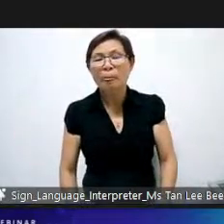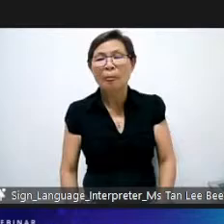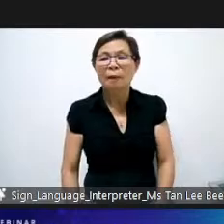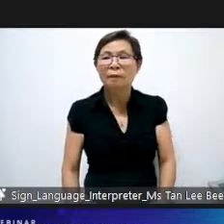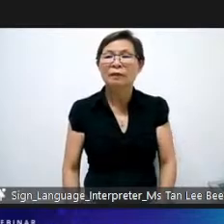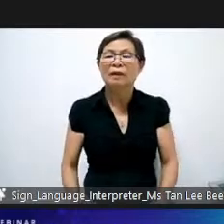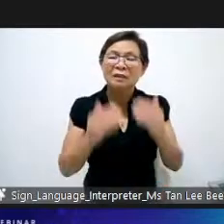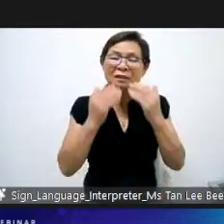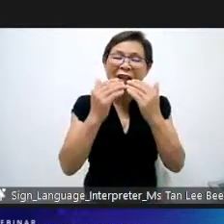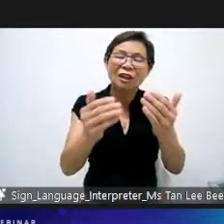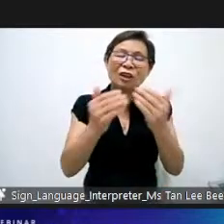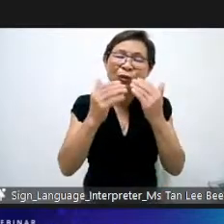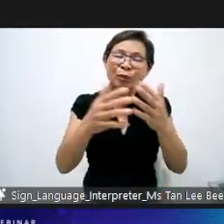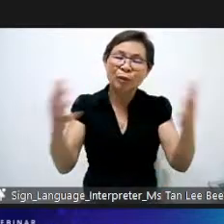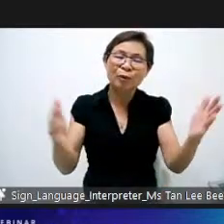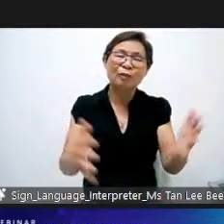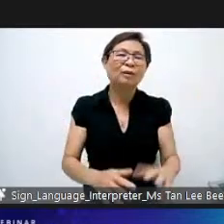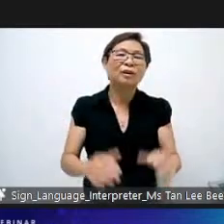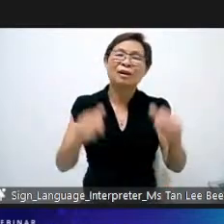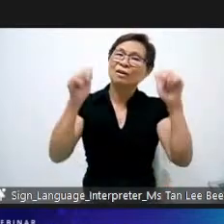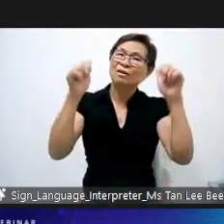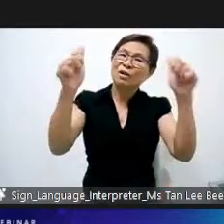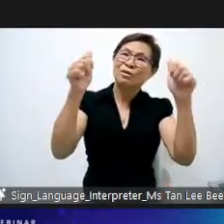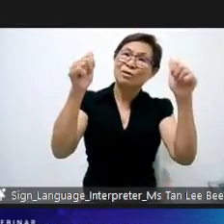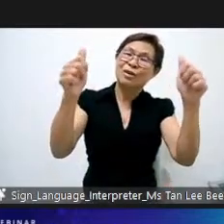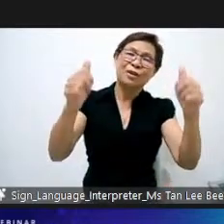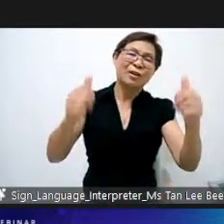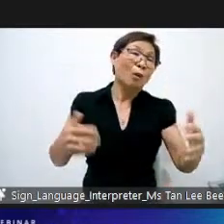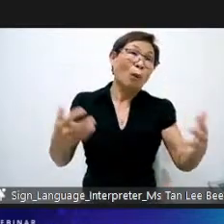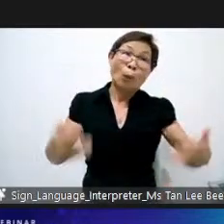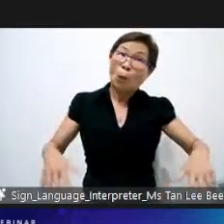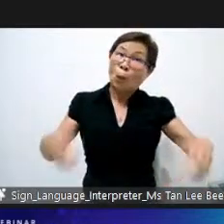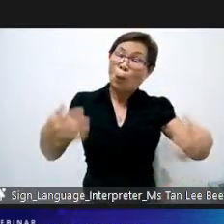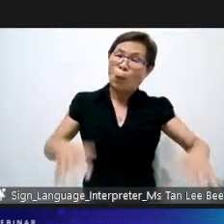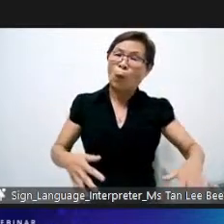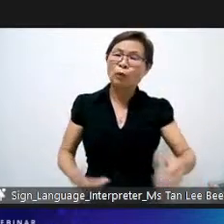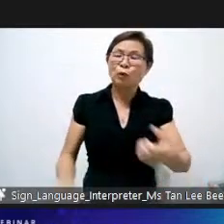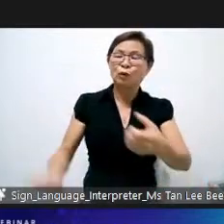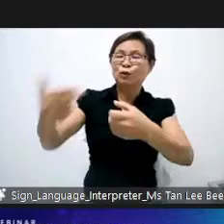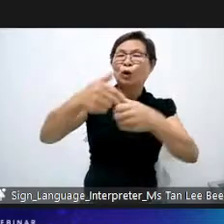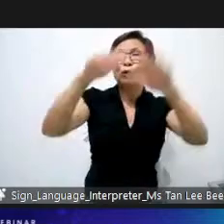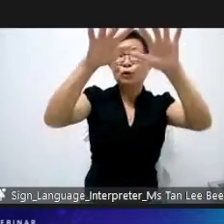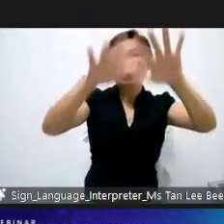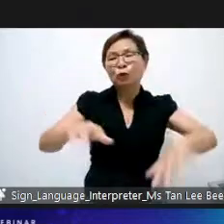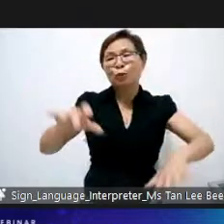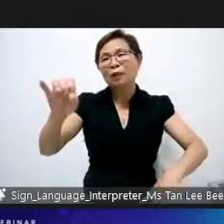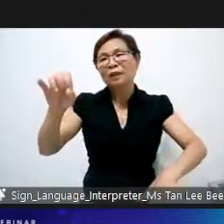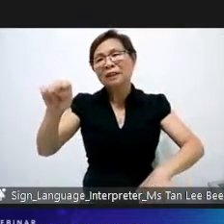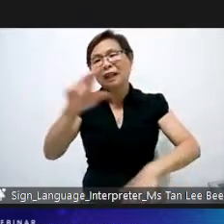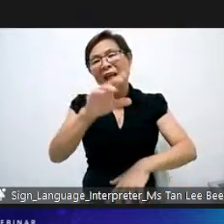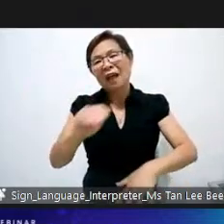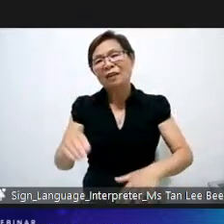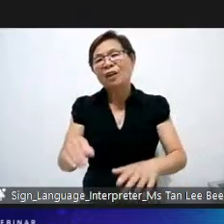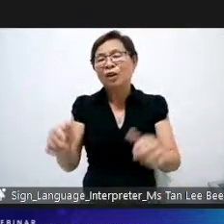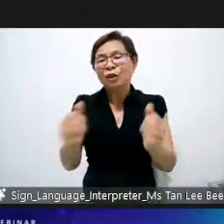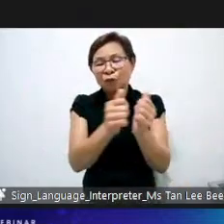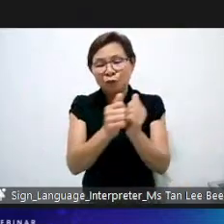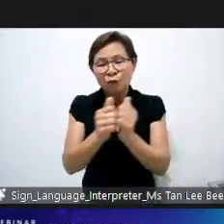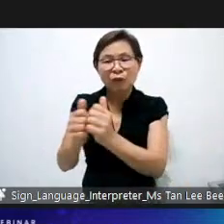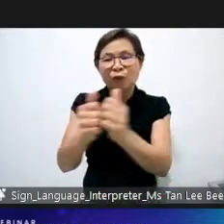Thank you very much. It's really a great honor to be part of SEAMEO SEN and also be in line with all